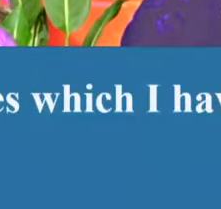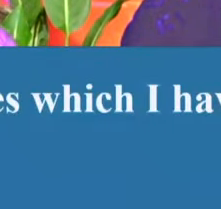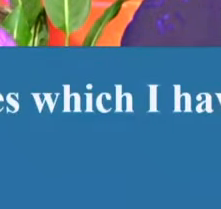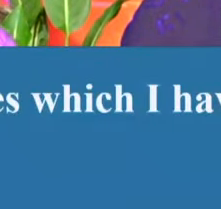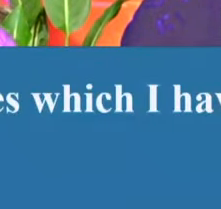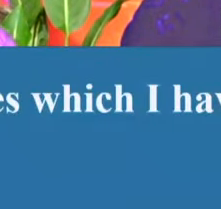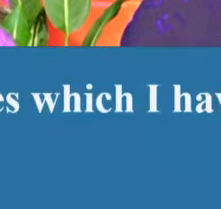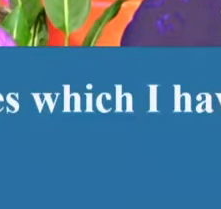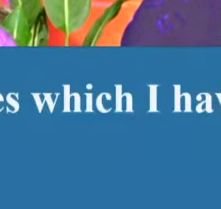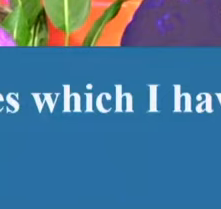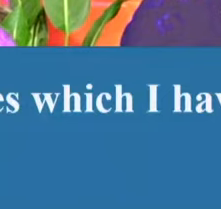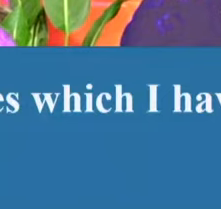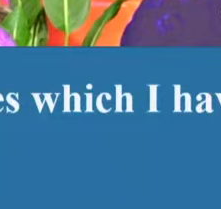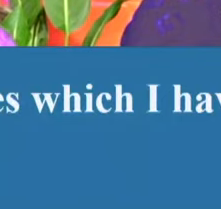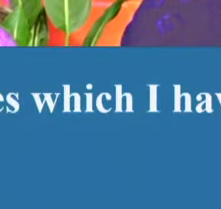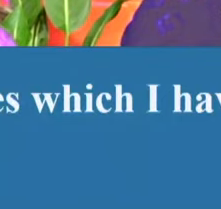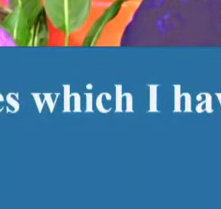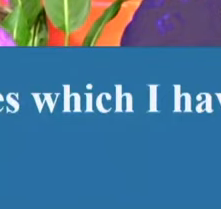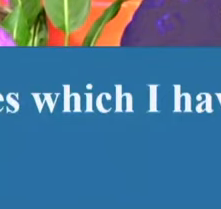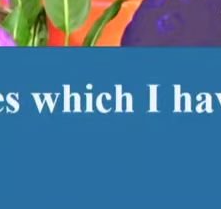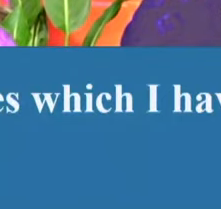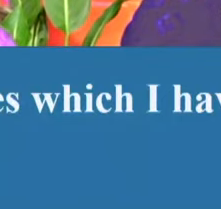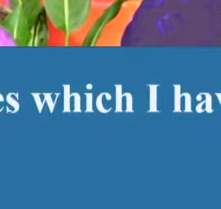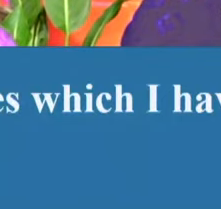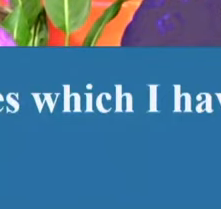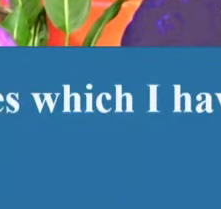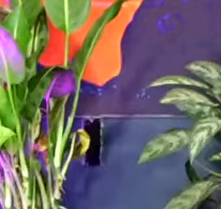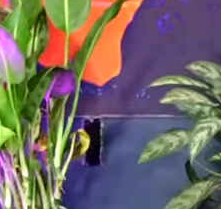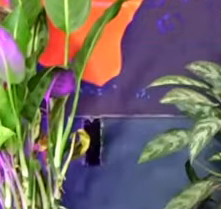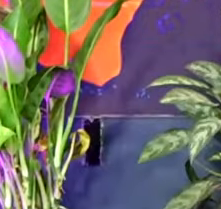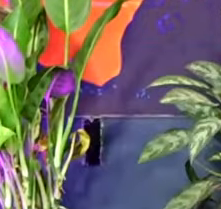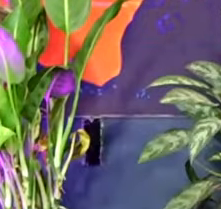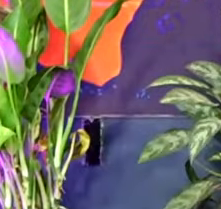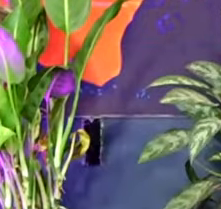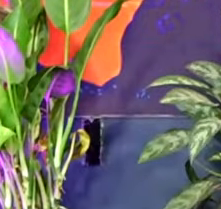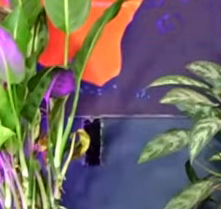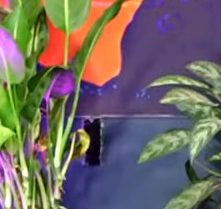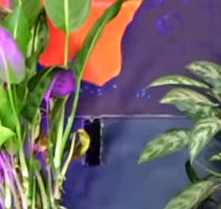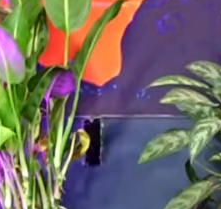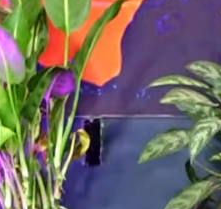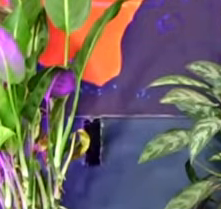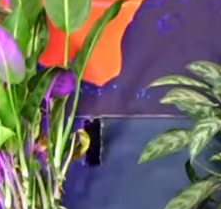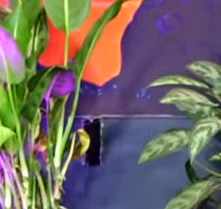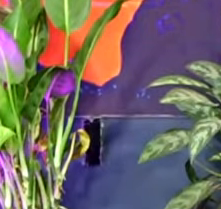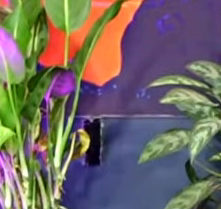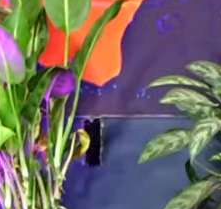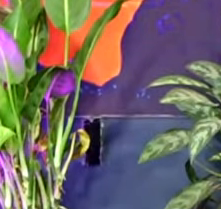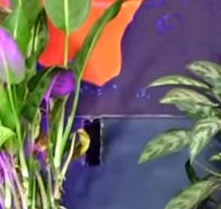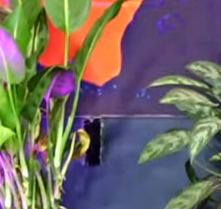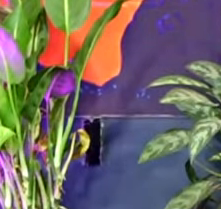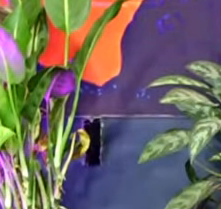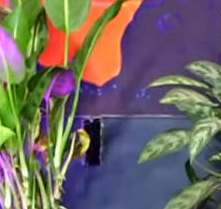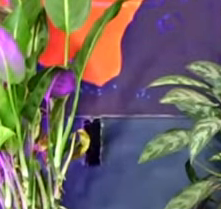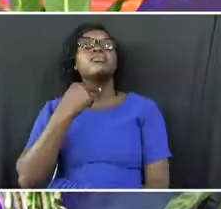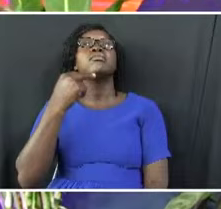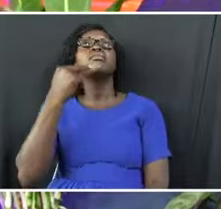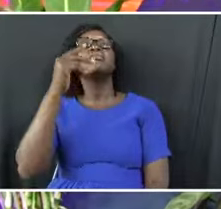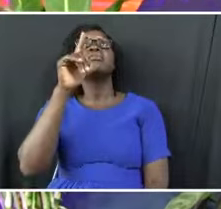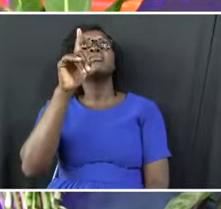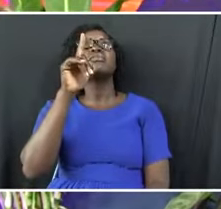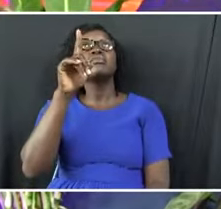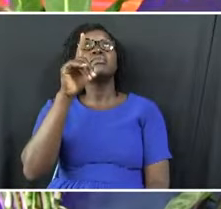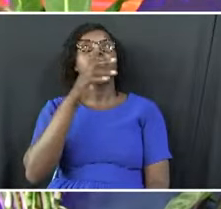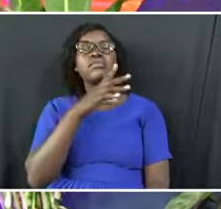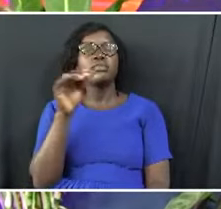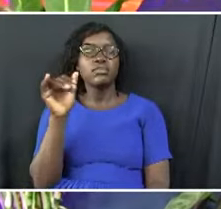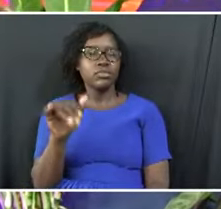live, that you may love the Lord your God, that you may obey his voice, and